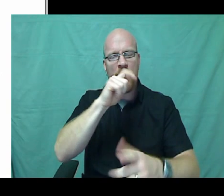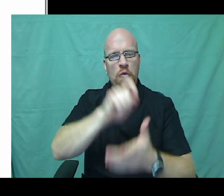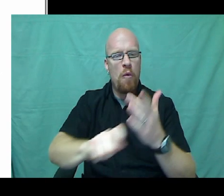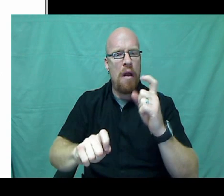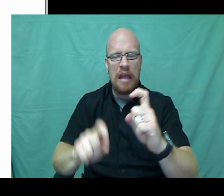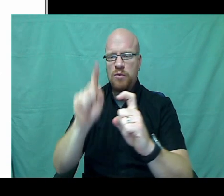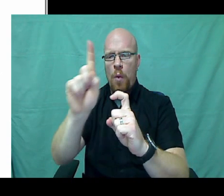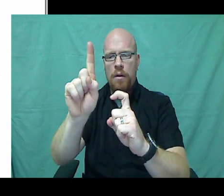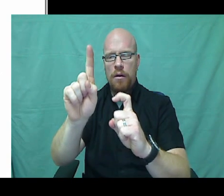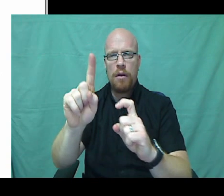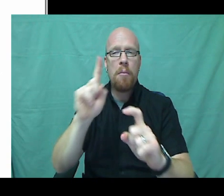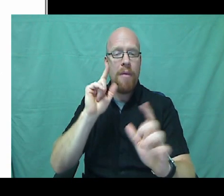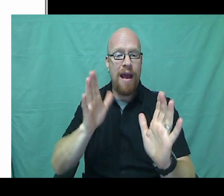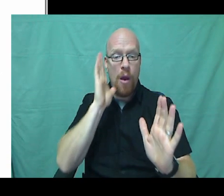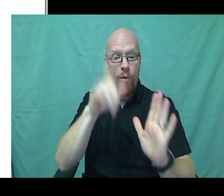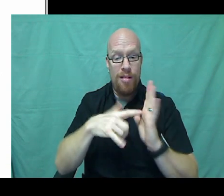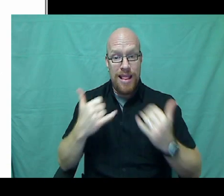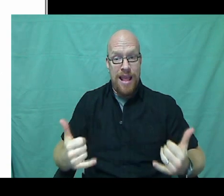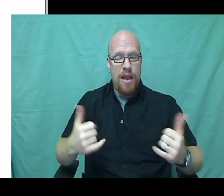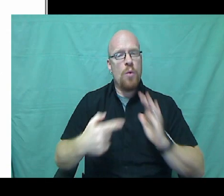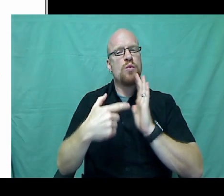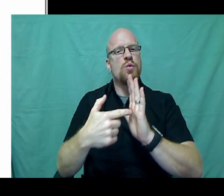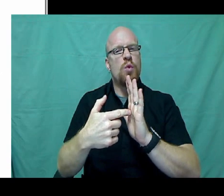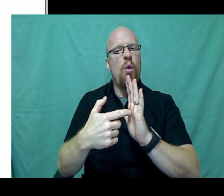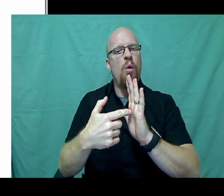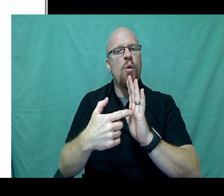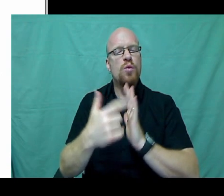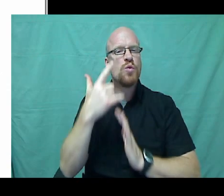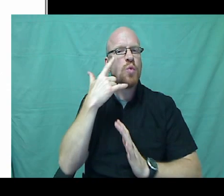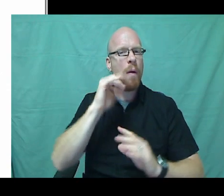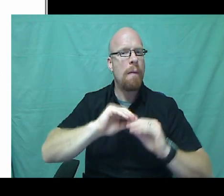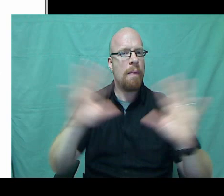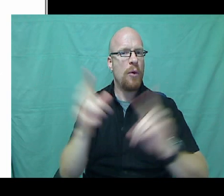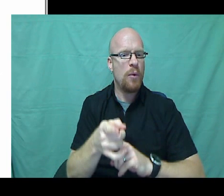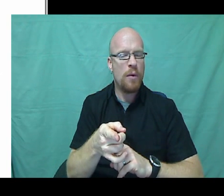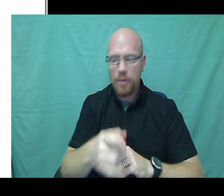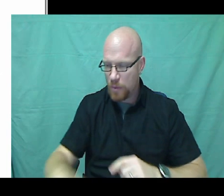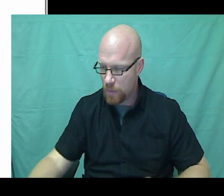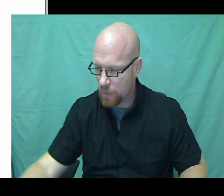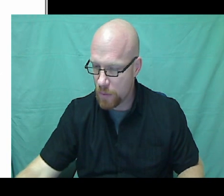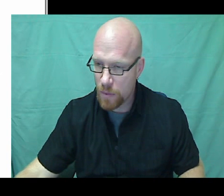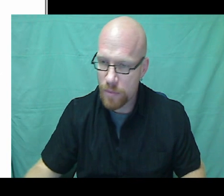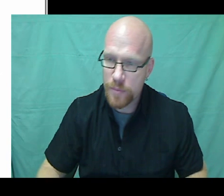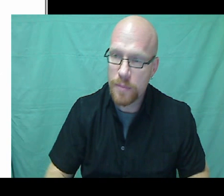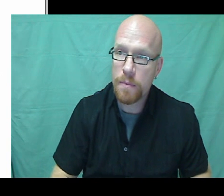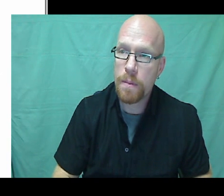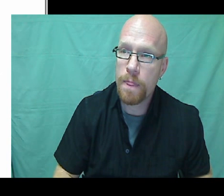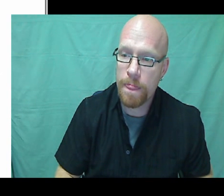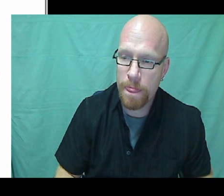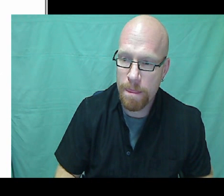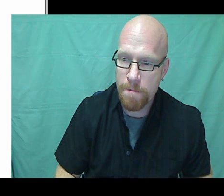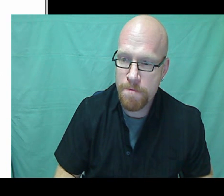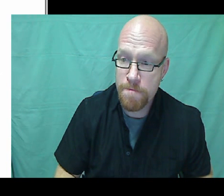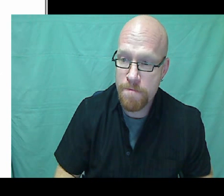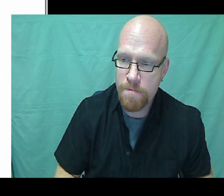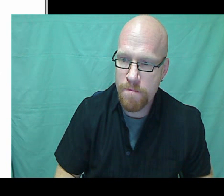just x. Okay. I'm going to show it now so we know what we're adding up together.